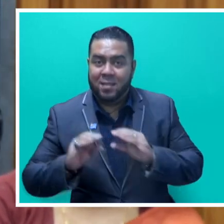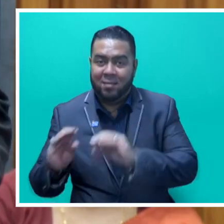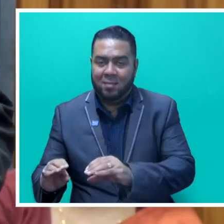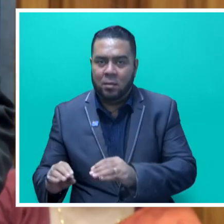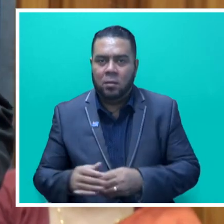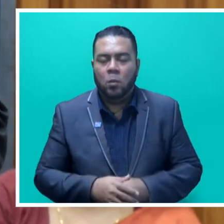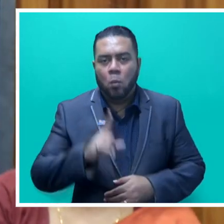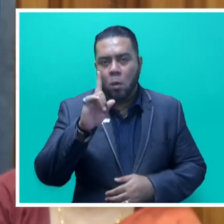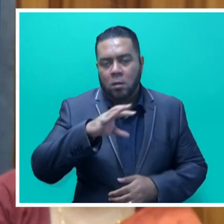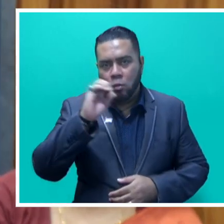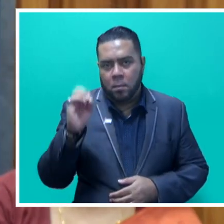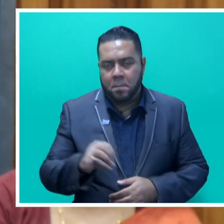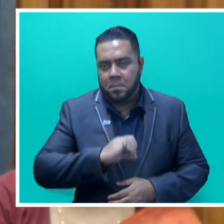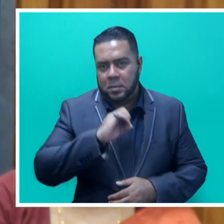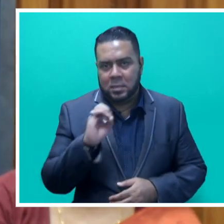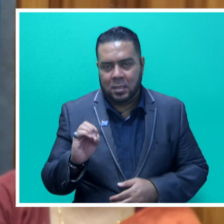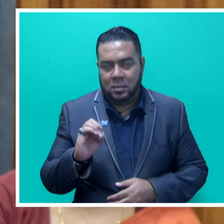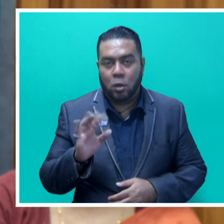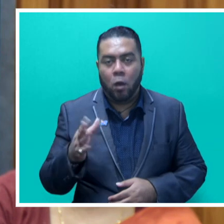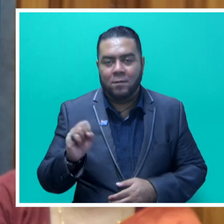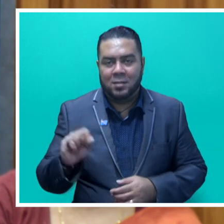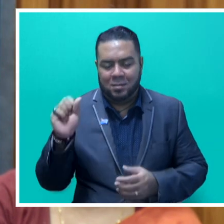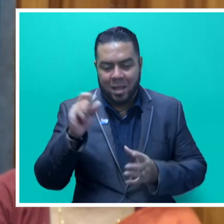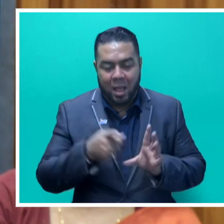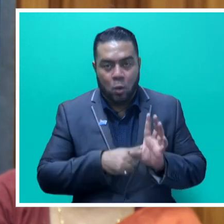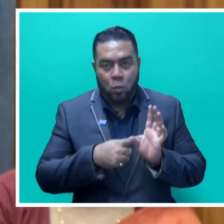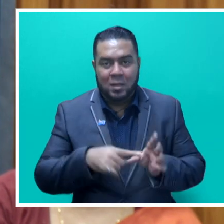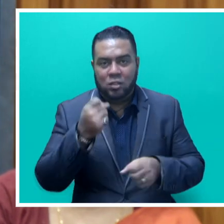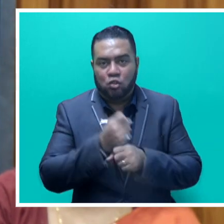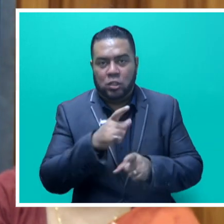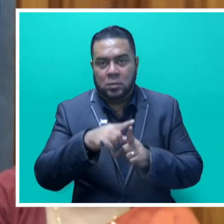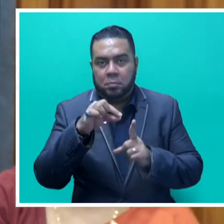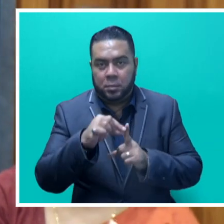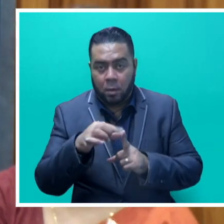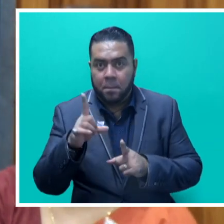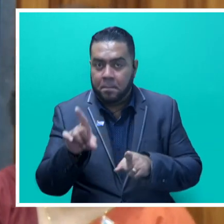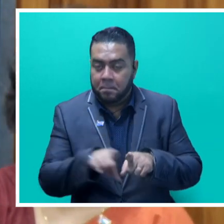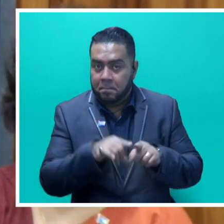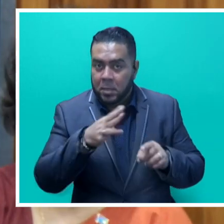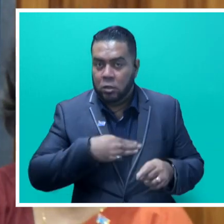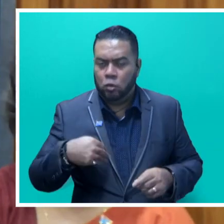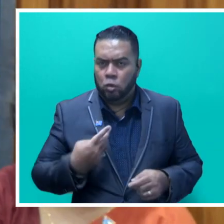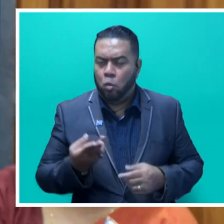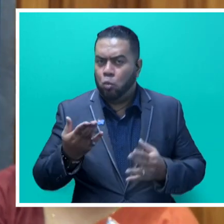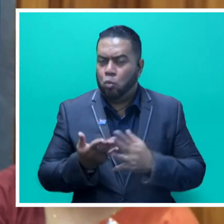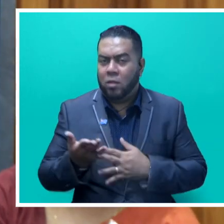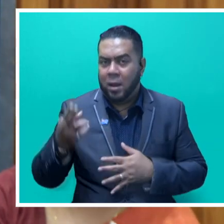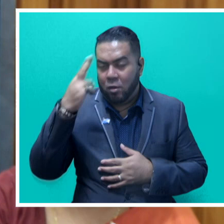almost 100% of its annual GDP. Honorable Speaker, sir, this ministry, through the National